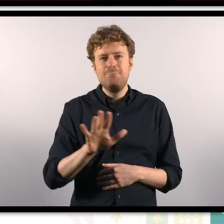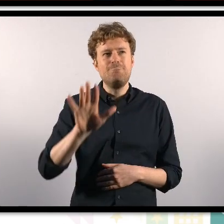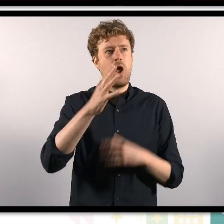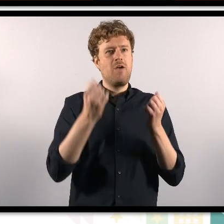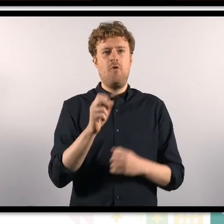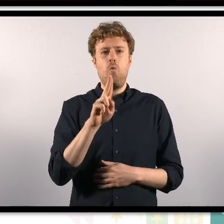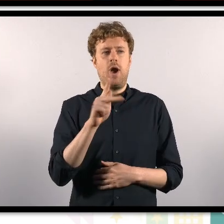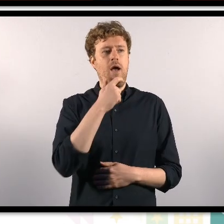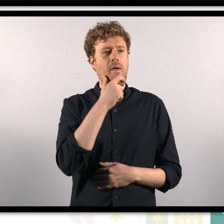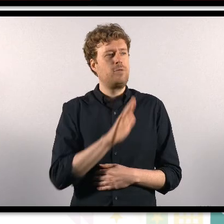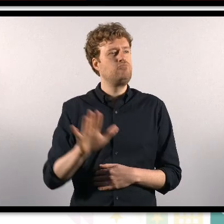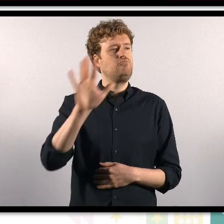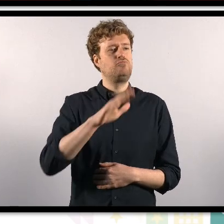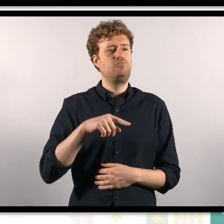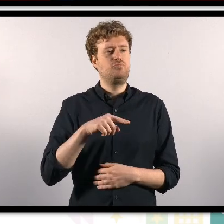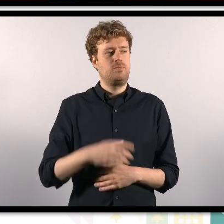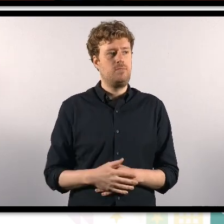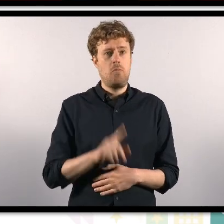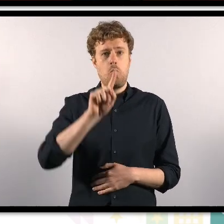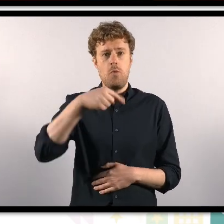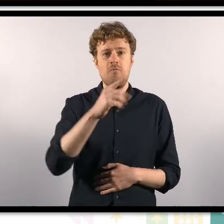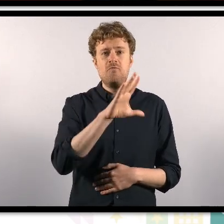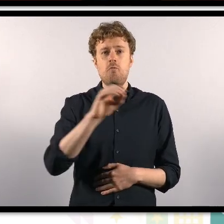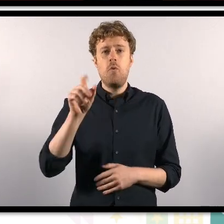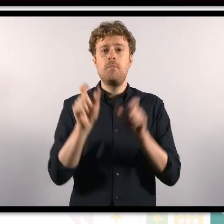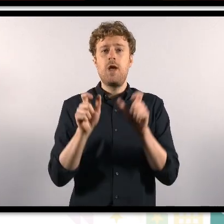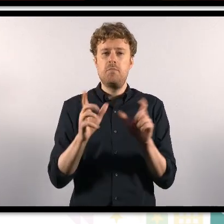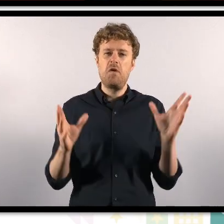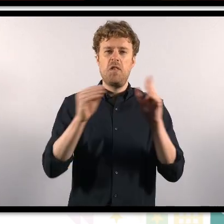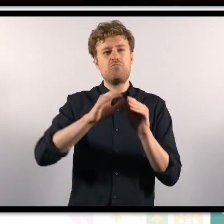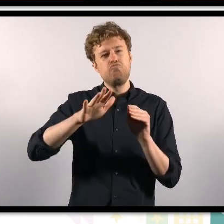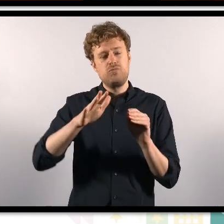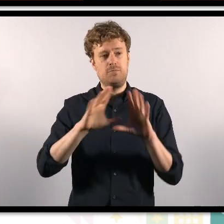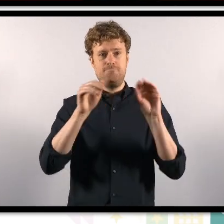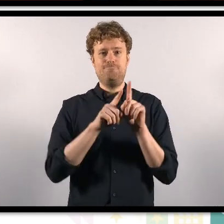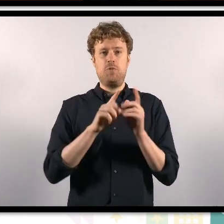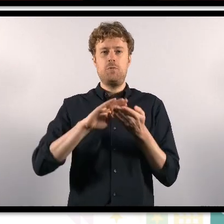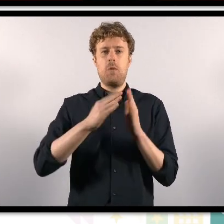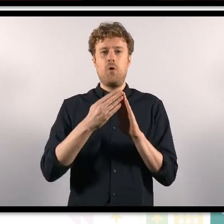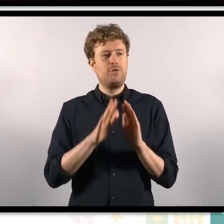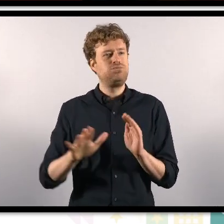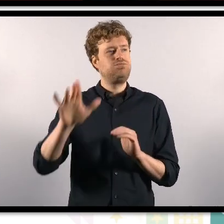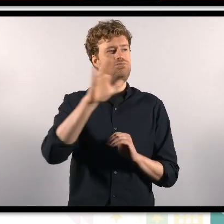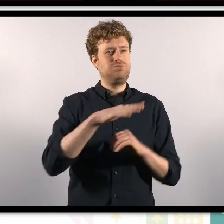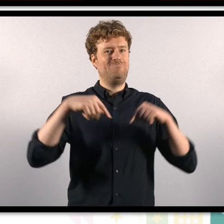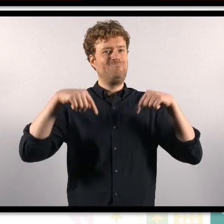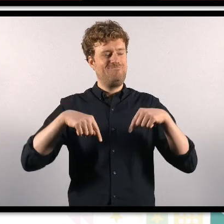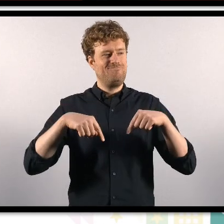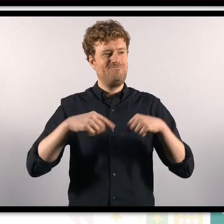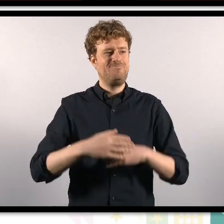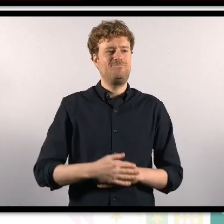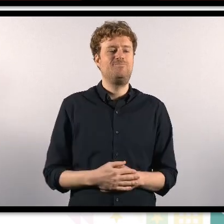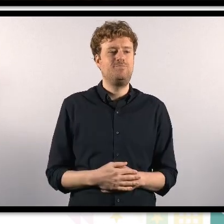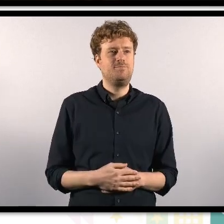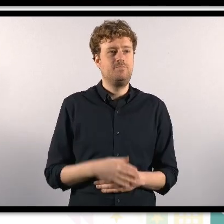first maintainer summit that brought together all of our different project maintainers to kind of share lessons, talk about how